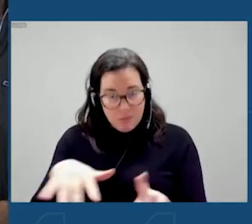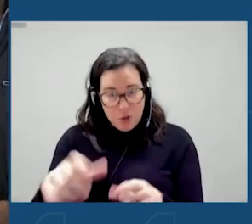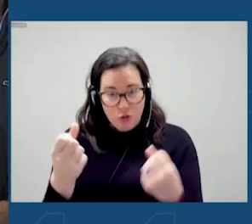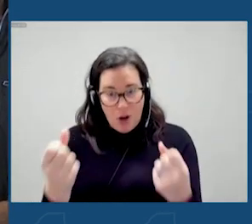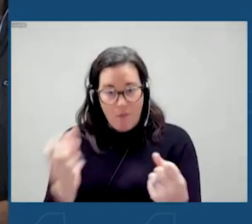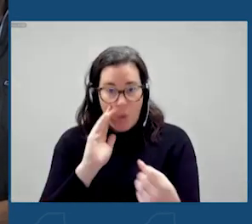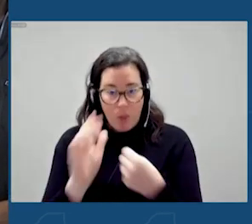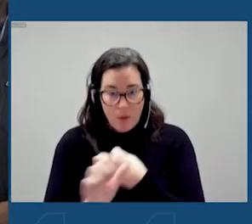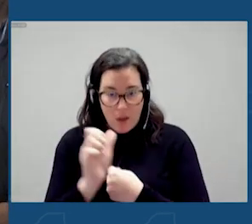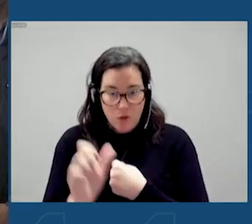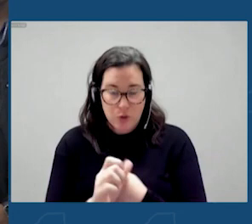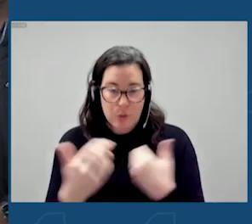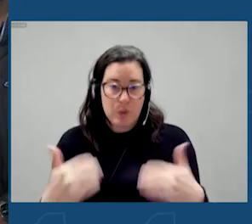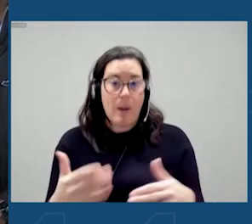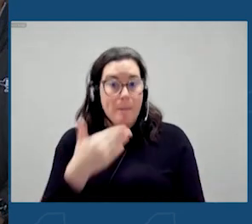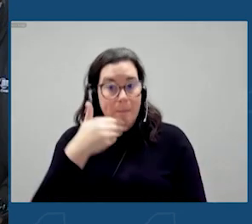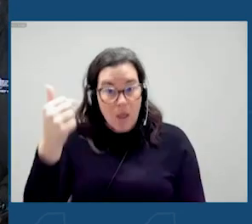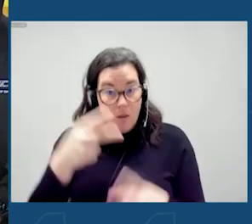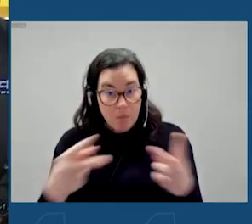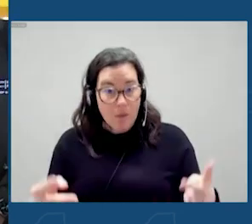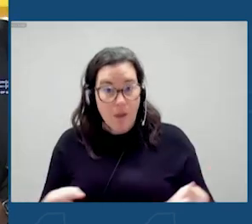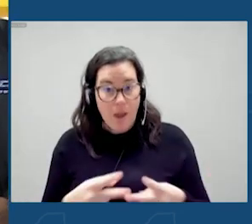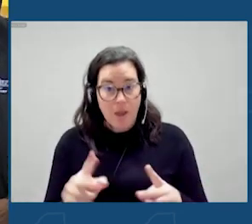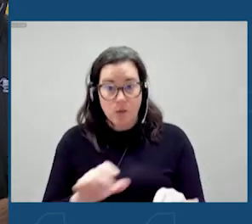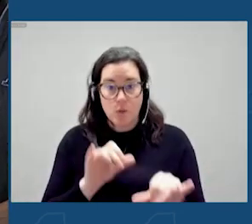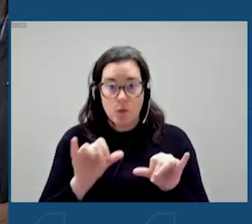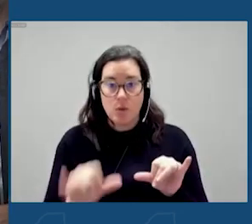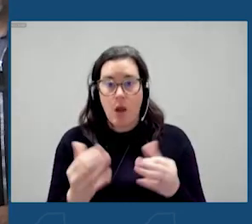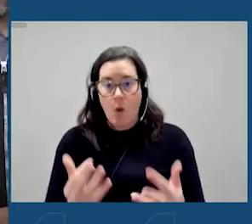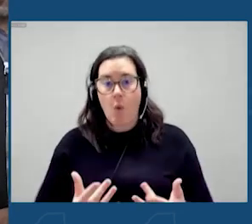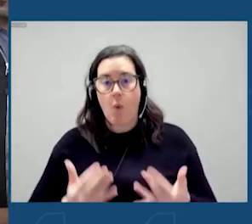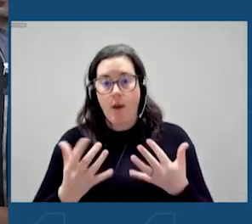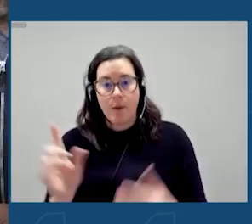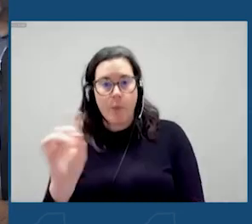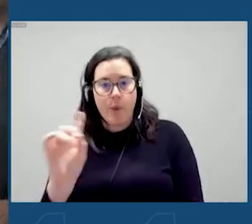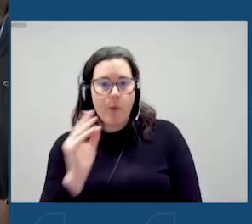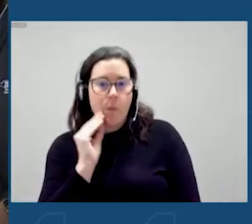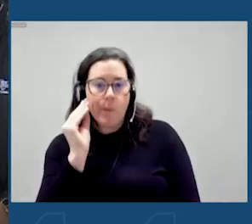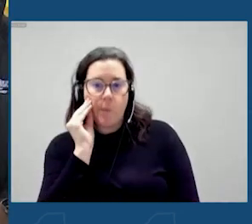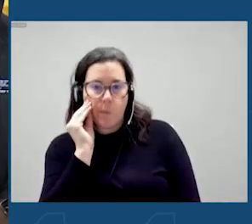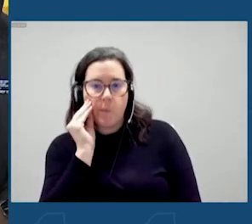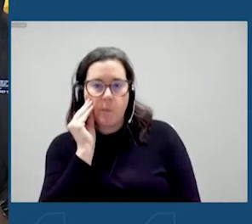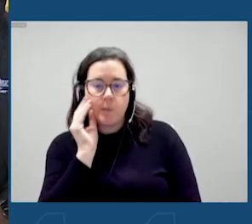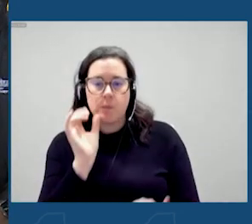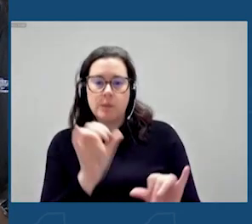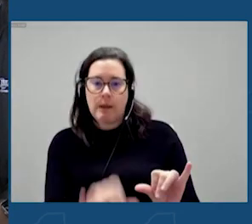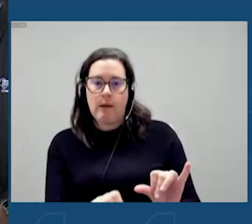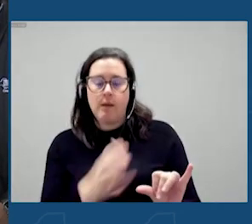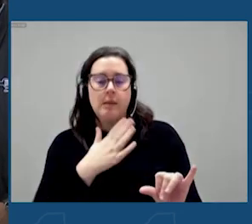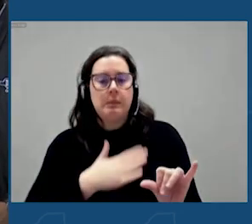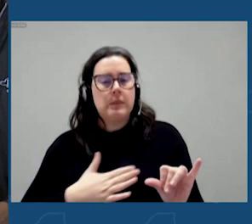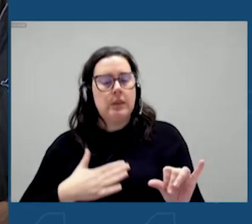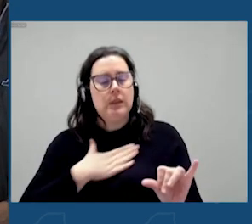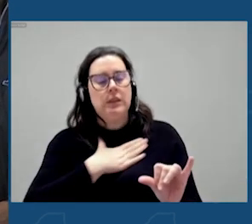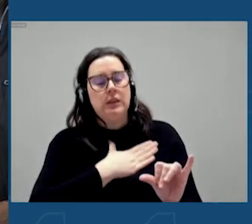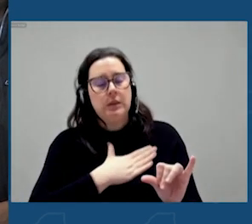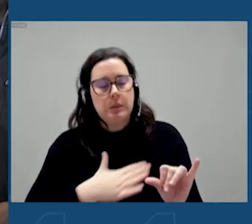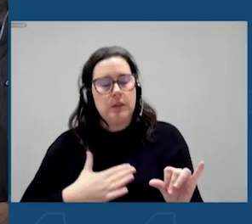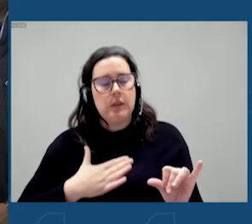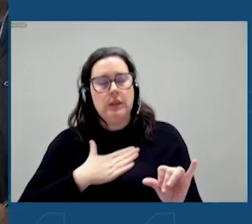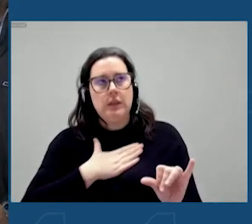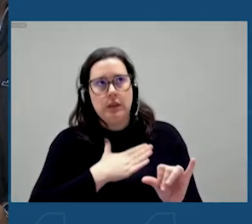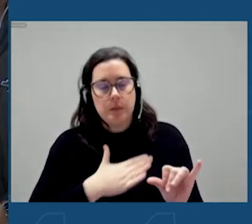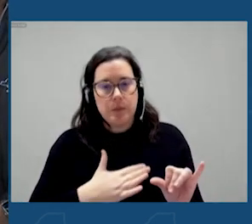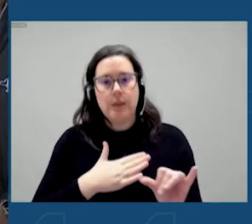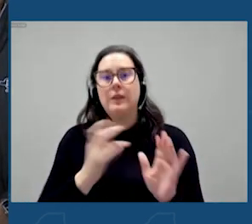the absolute best place to ride out this storm is at home. So please, please, I encourage New Yorkers, especially